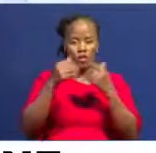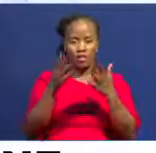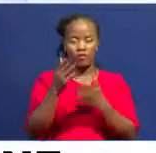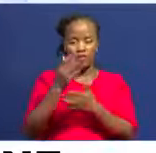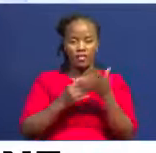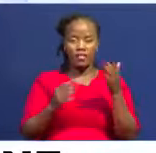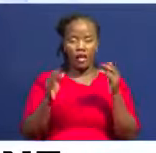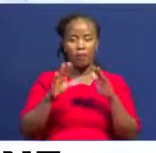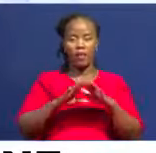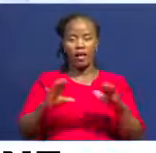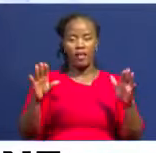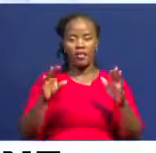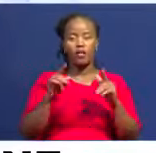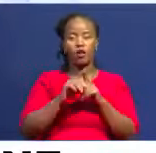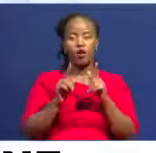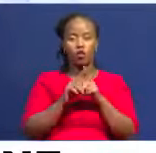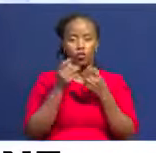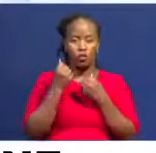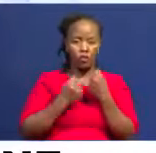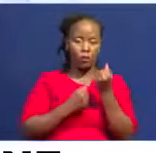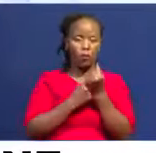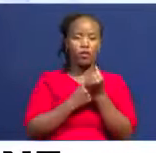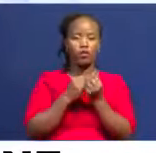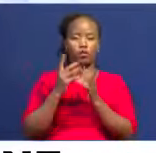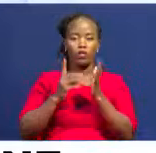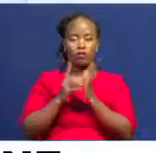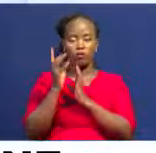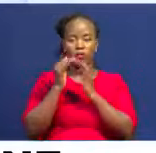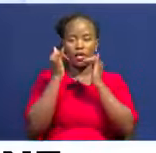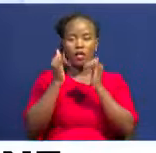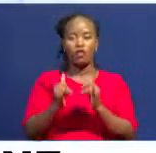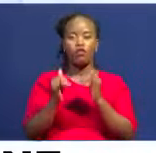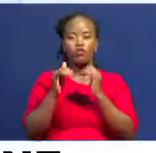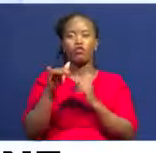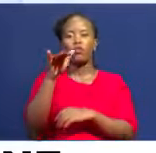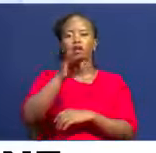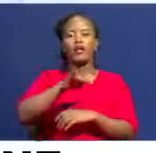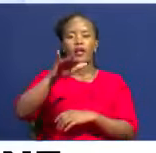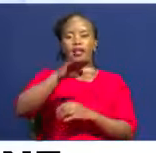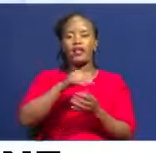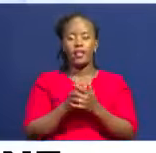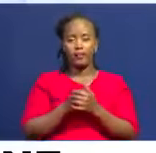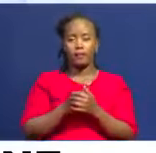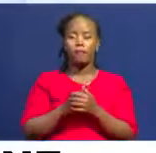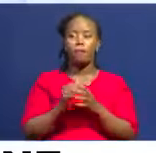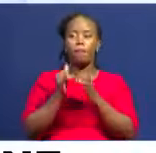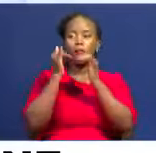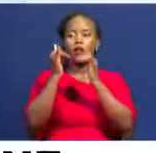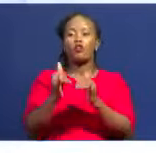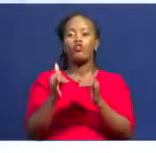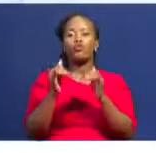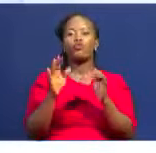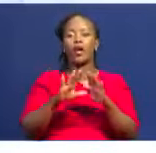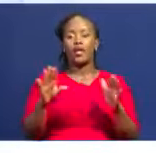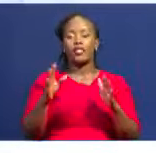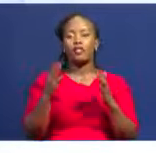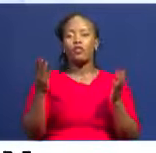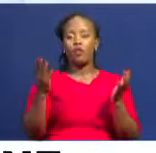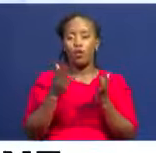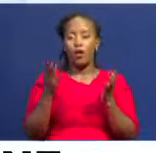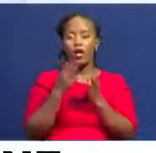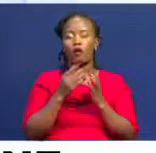be given support to develop their new areas. This new land where compensation will happen